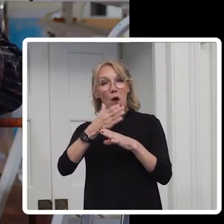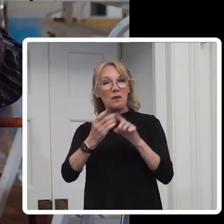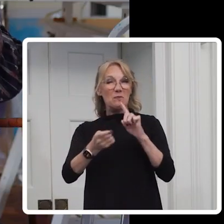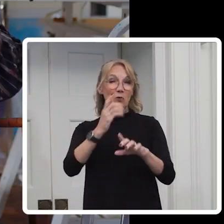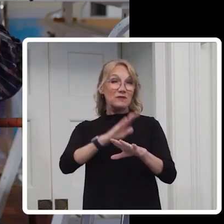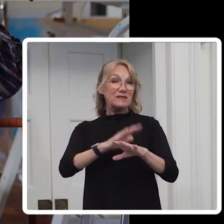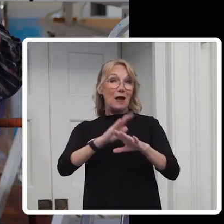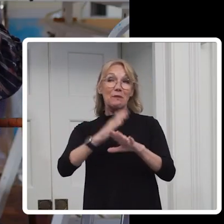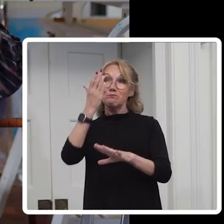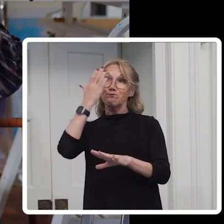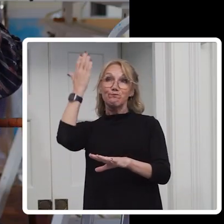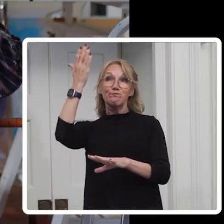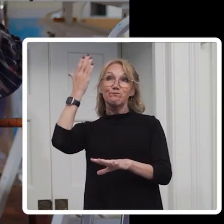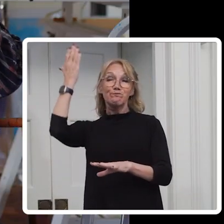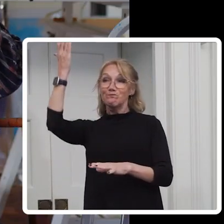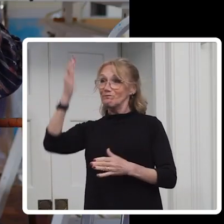I'm lost most of the time.